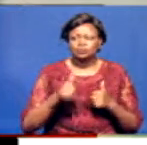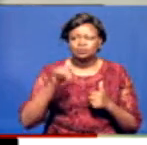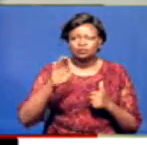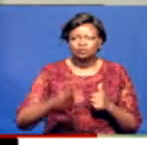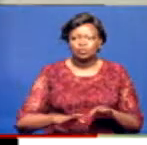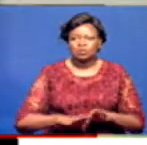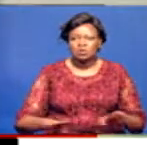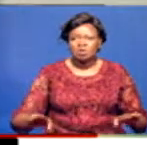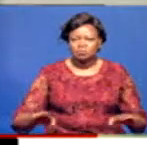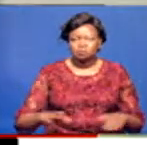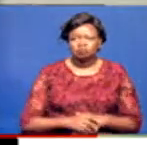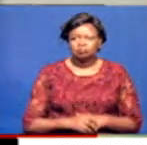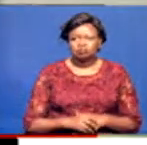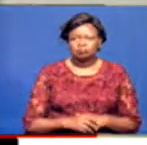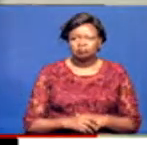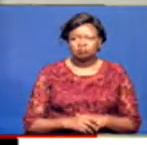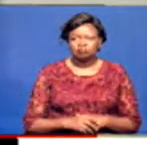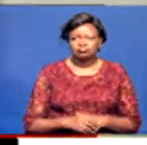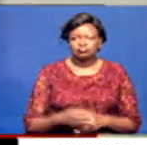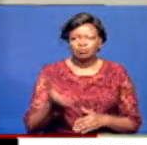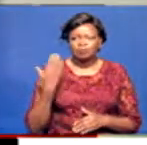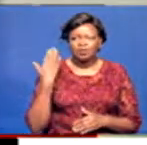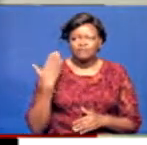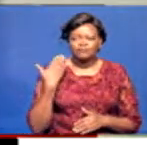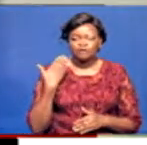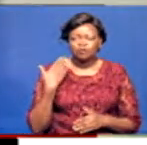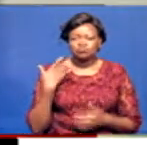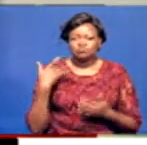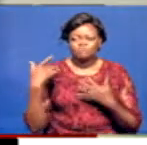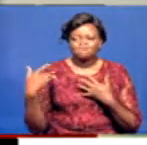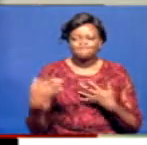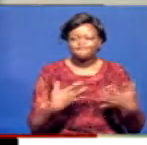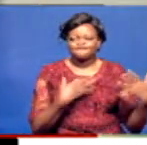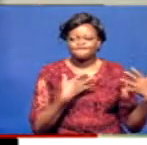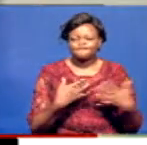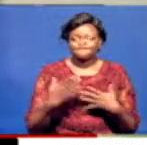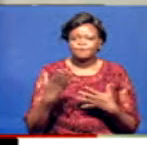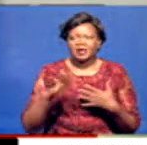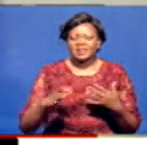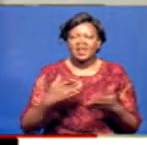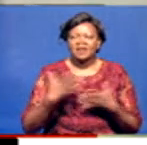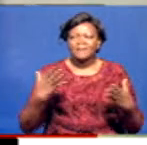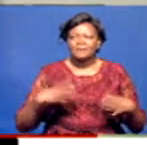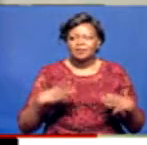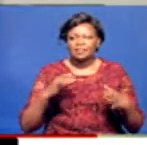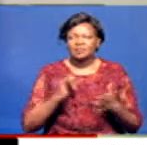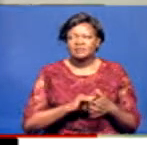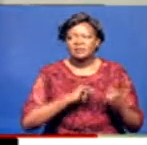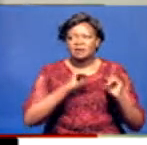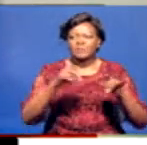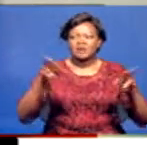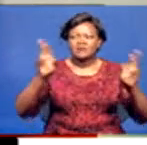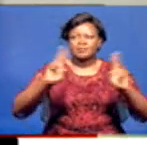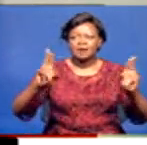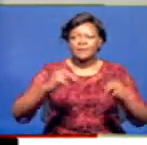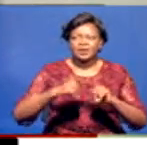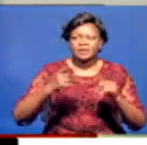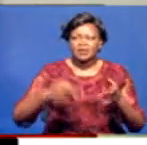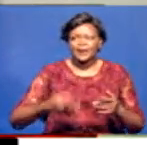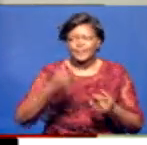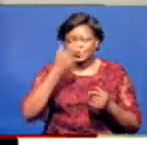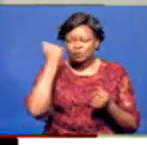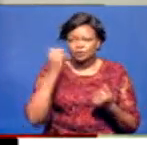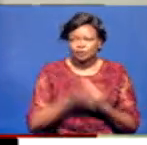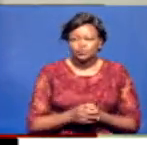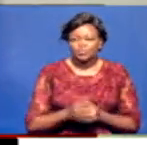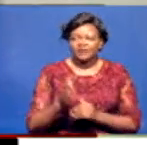Conservancy, used to be a battle zone. Whoever came here, you had to be ready. But now, because we've got the security